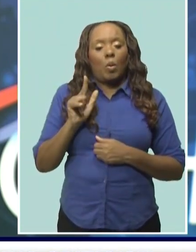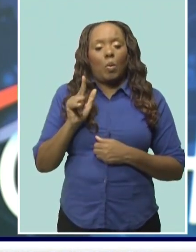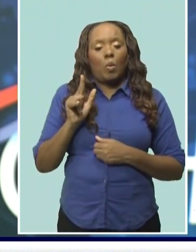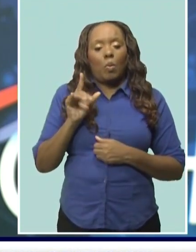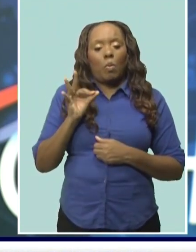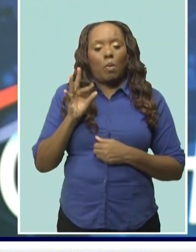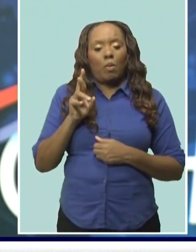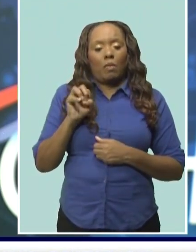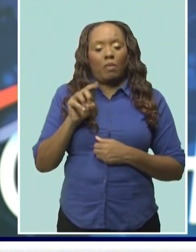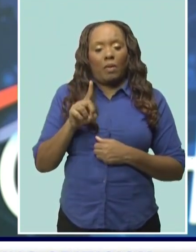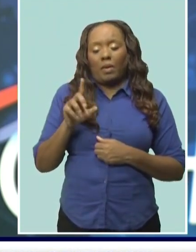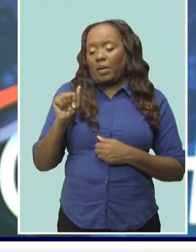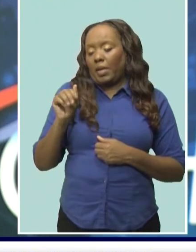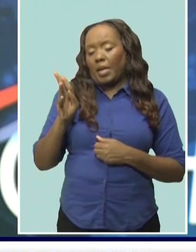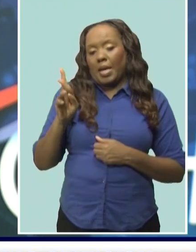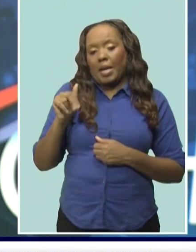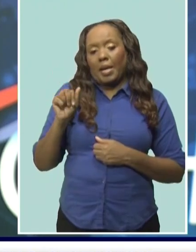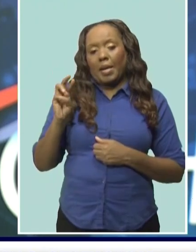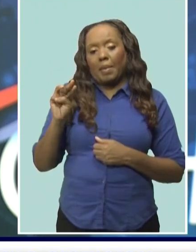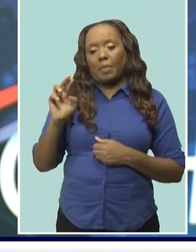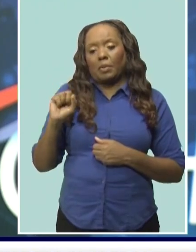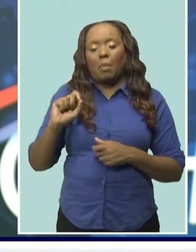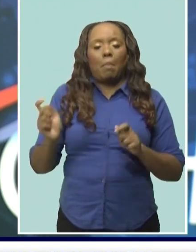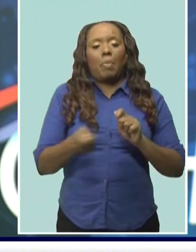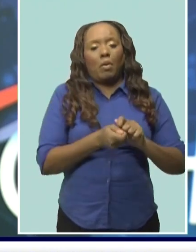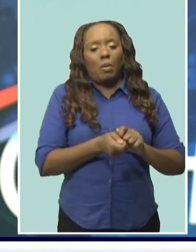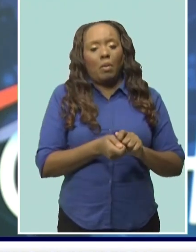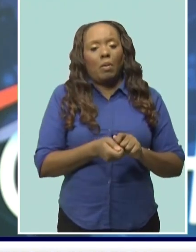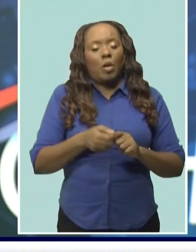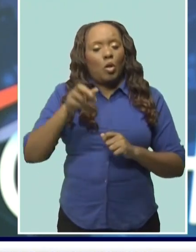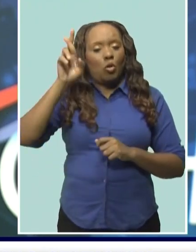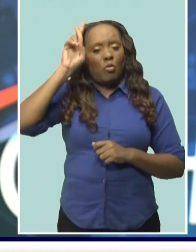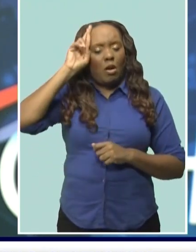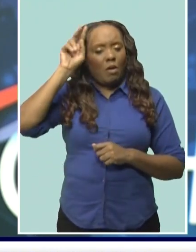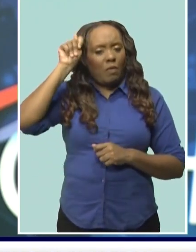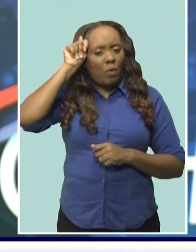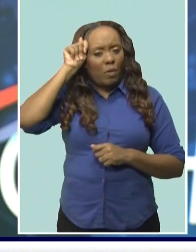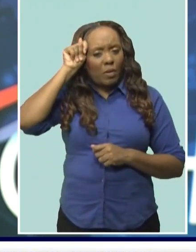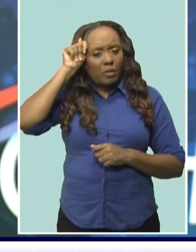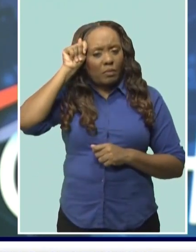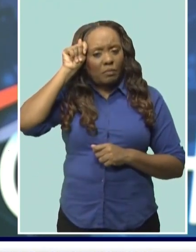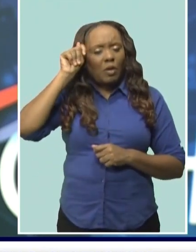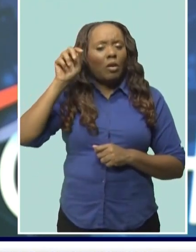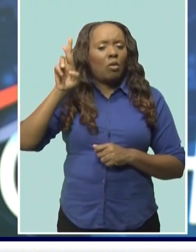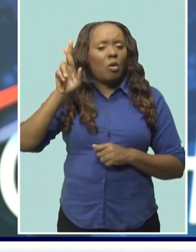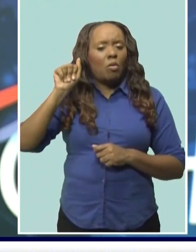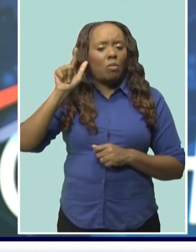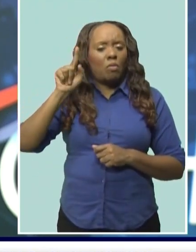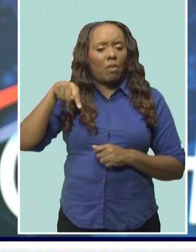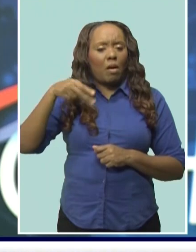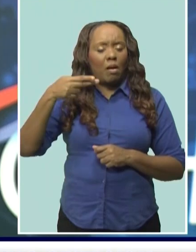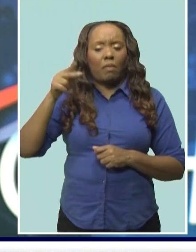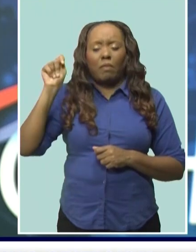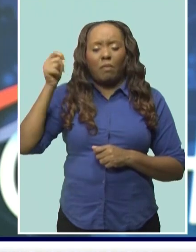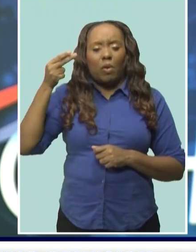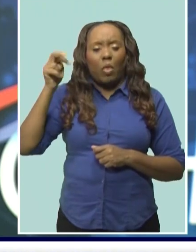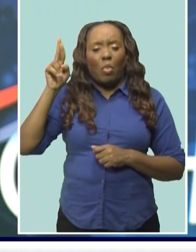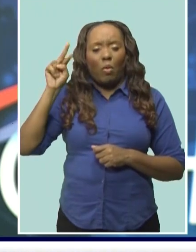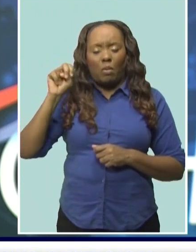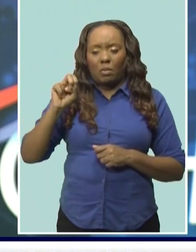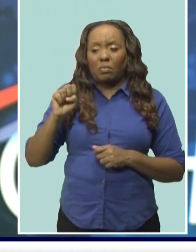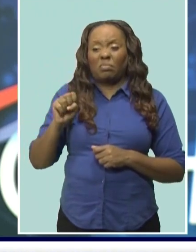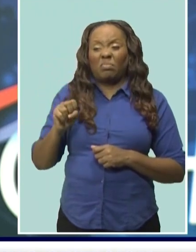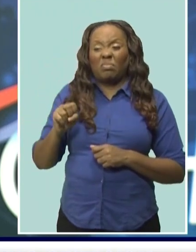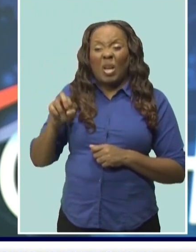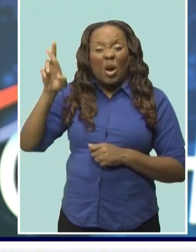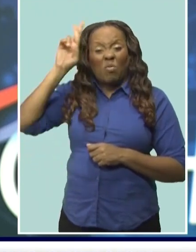at opposition leader Ralph Thorne's criticism of government spending in preparation for the World Cup. Mr. Thorne has queried how the